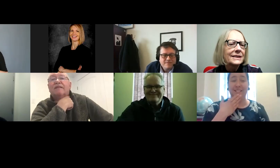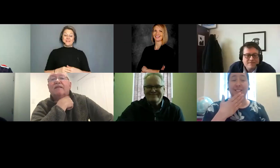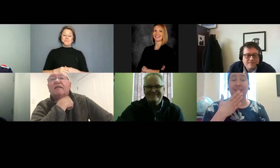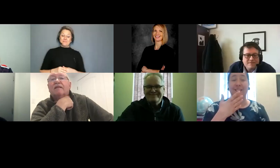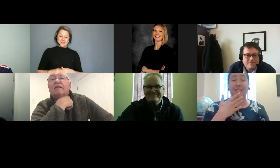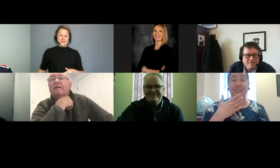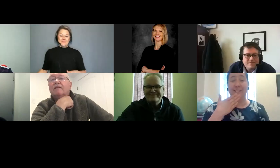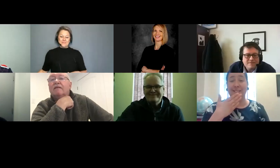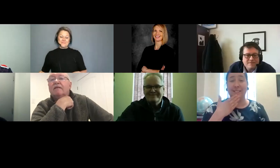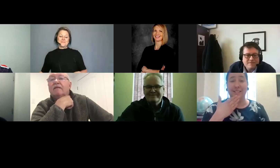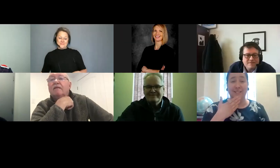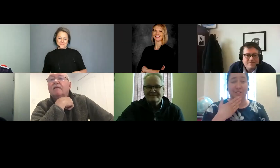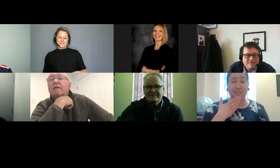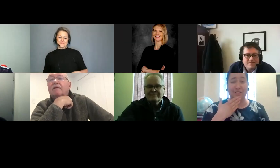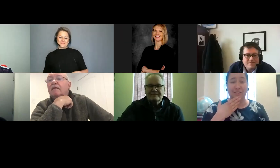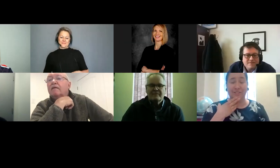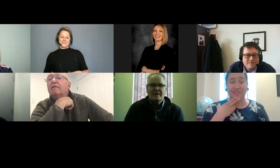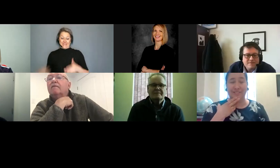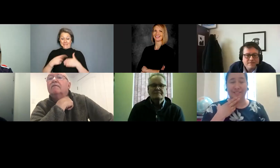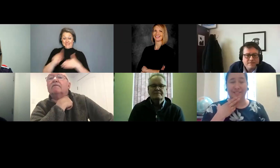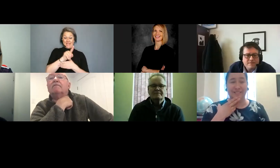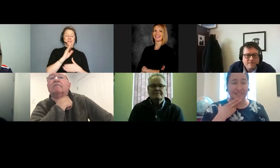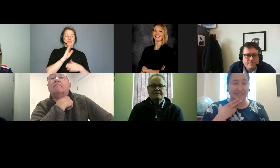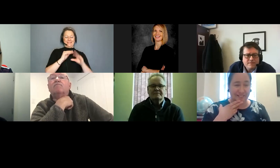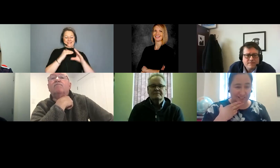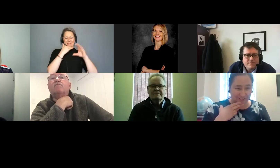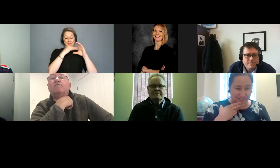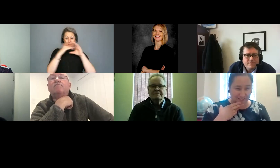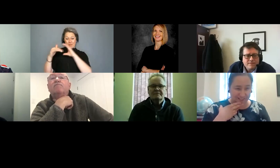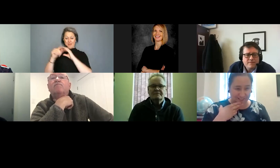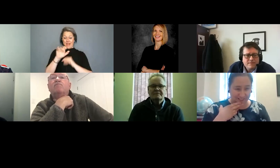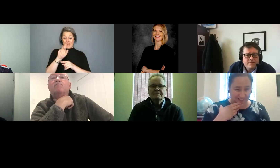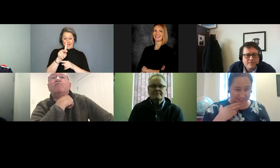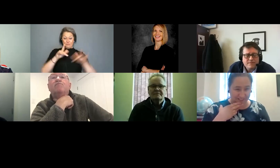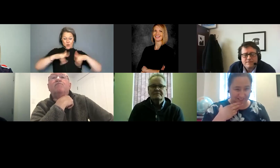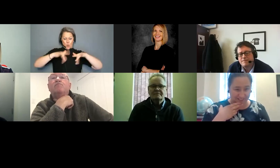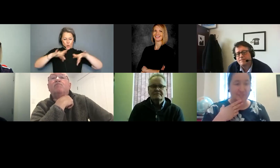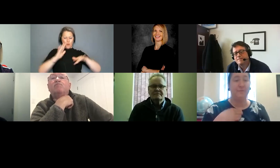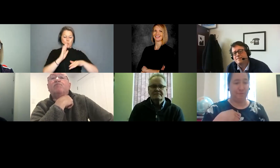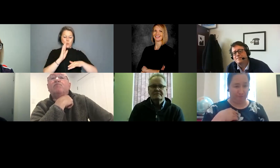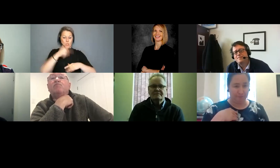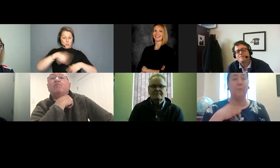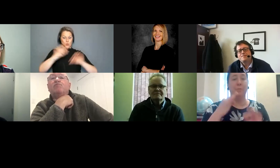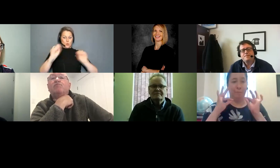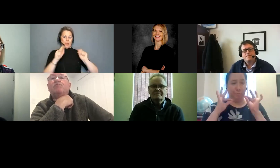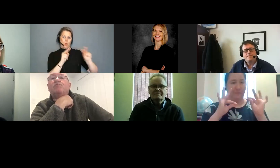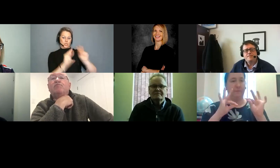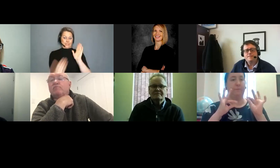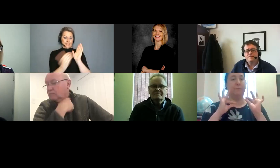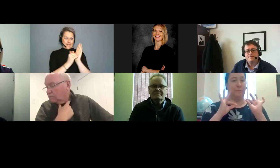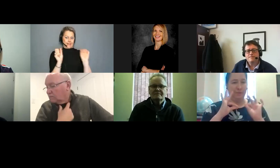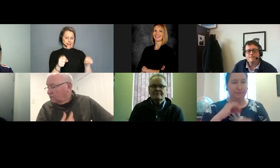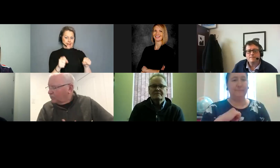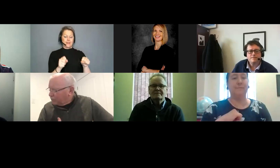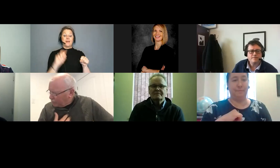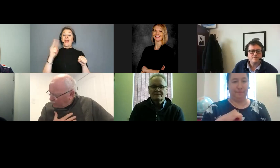And early next week, we will be sending out a link to the recording so that you can refer to it, and also